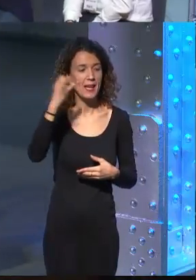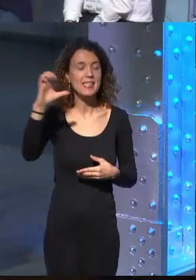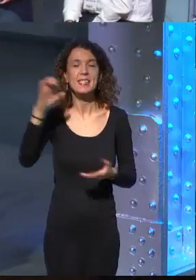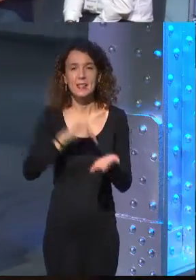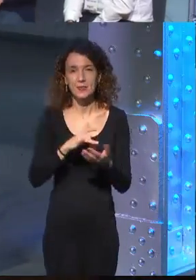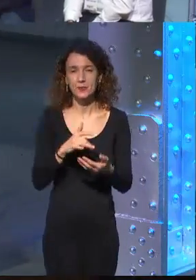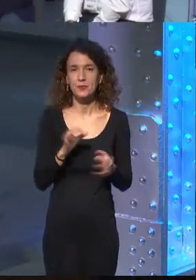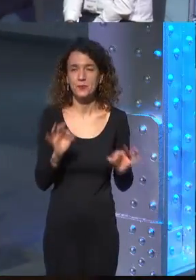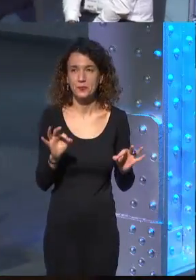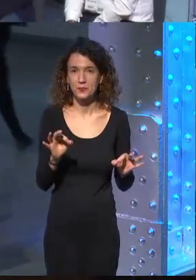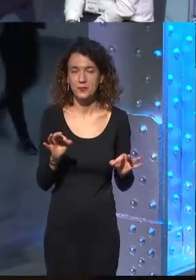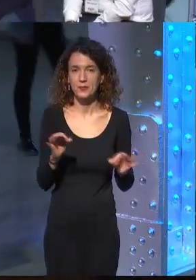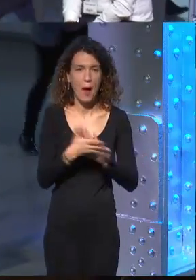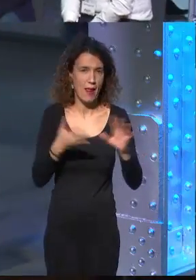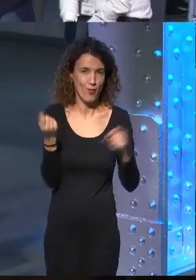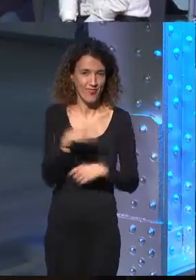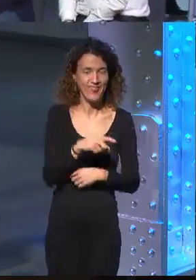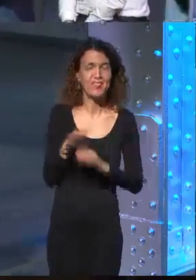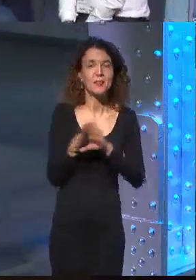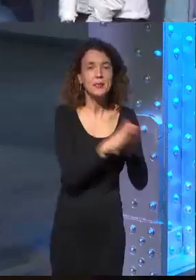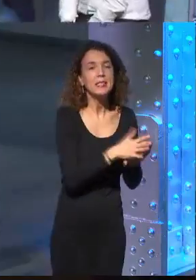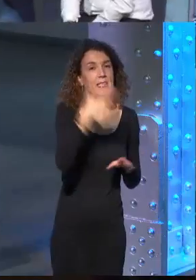No. Okay.